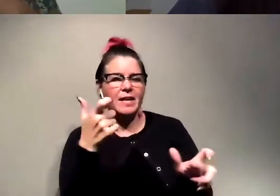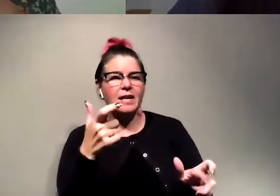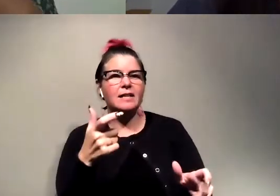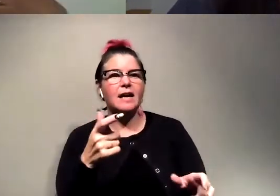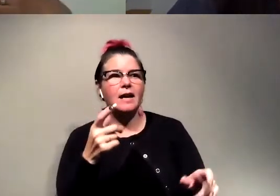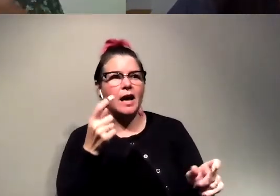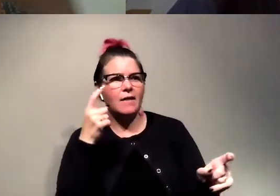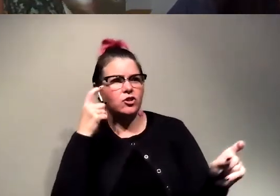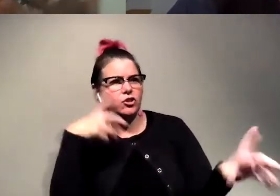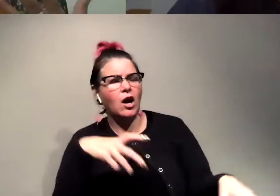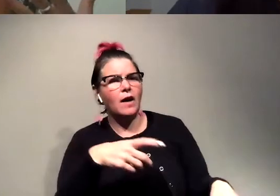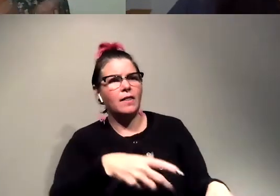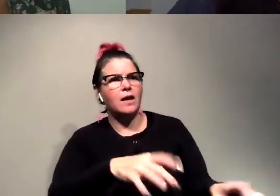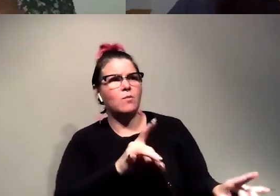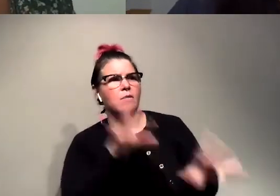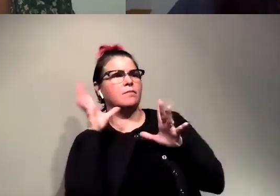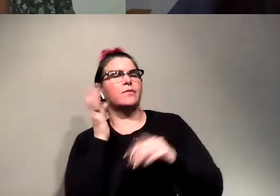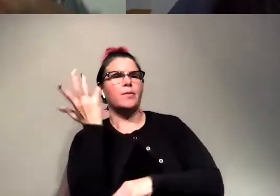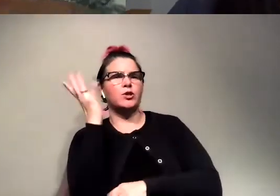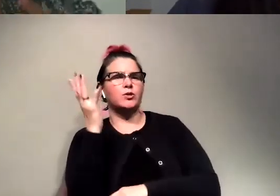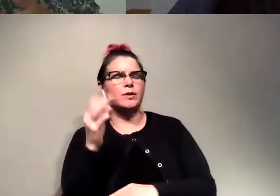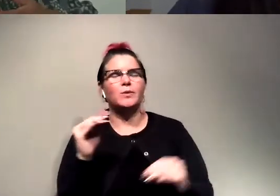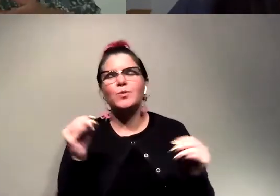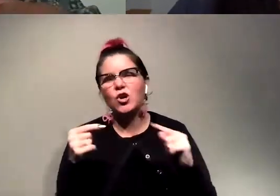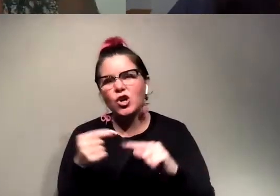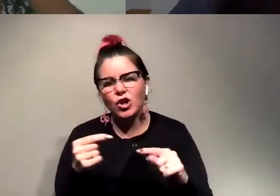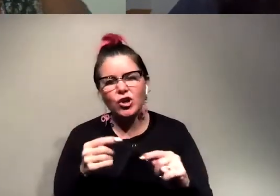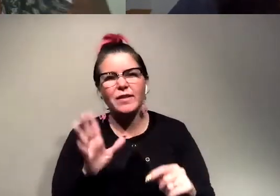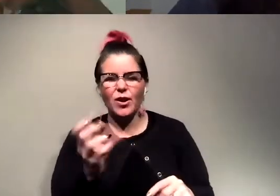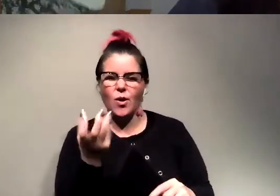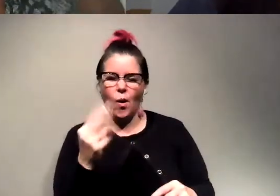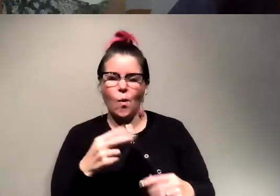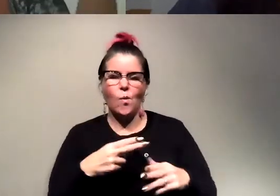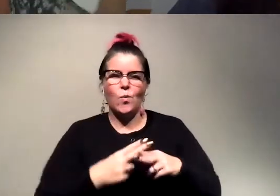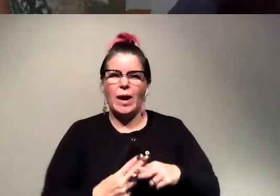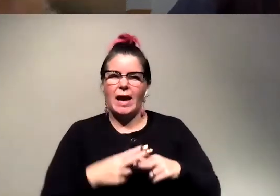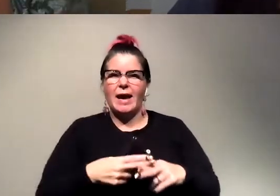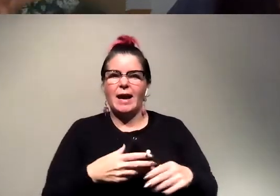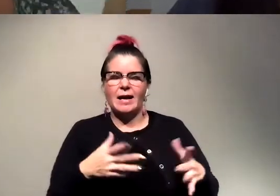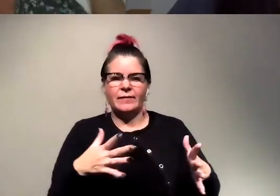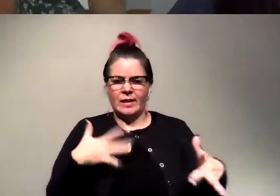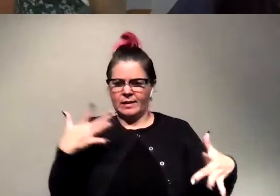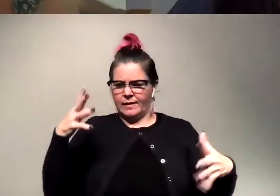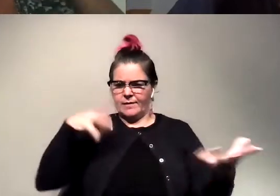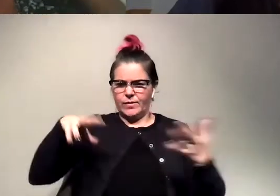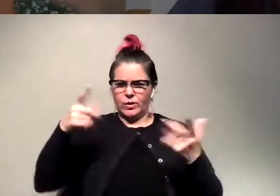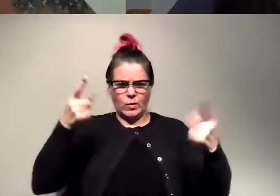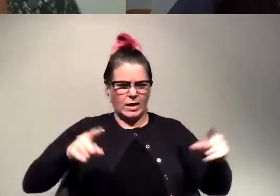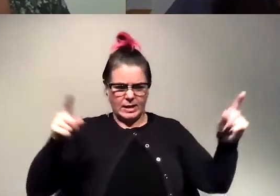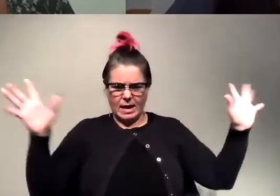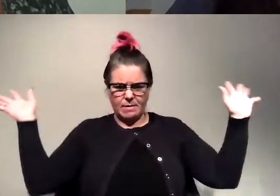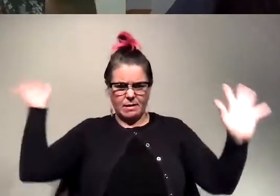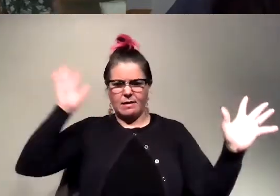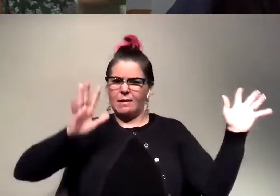them and takes them out of the tree, but it doesn't hurt them because it's just like their own weight. So they're like, what's happening? I'm not touching anything. This is